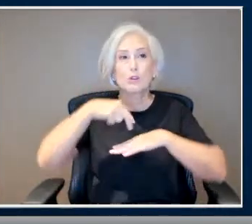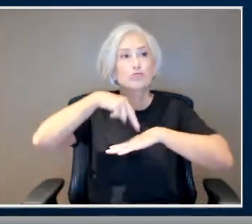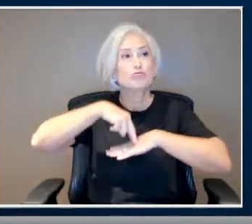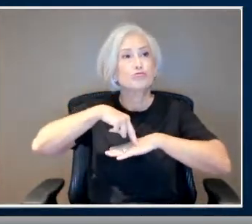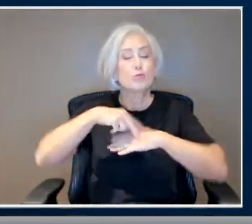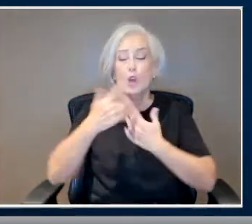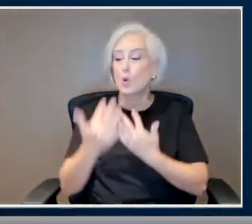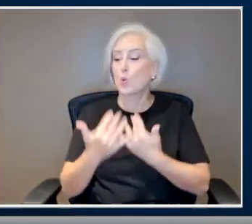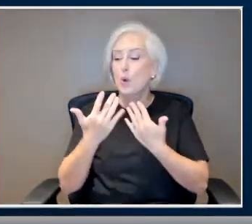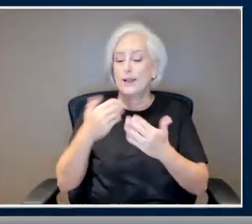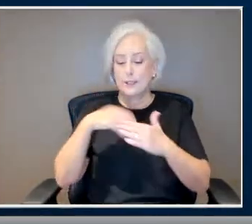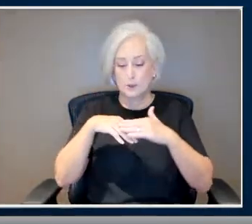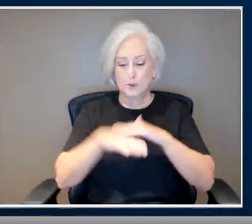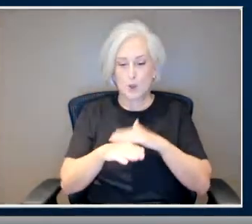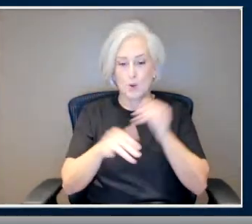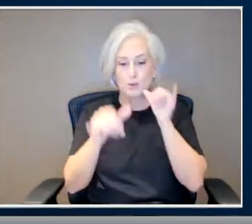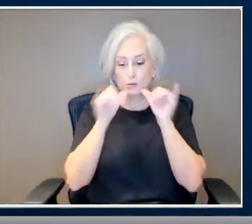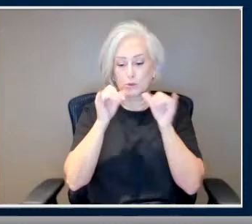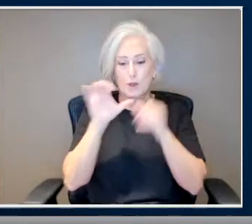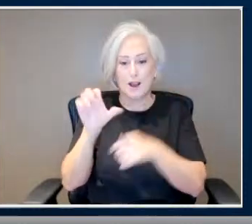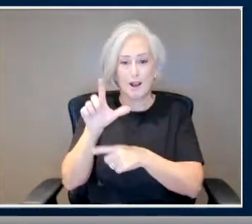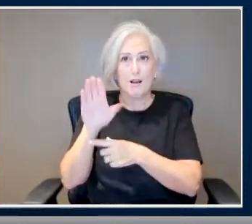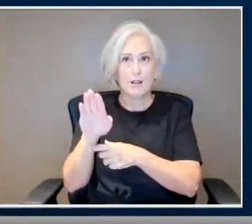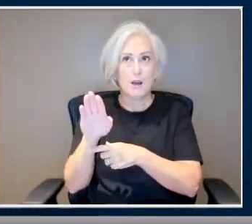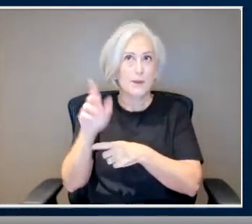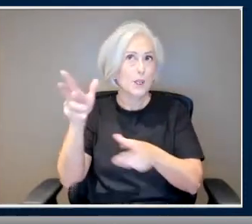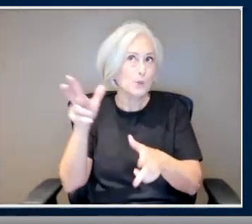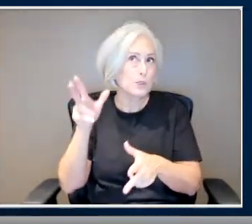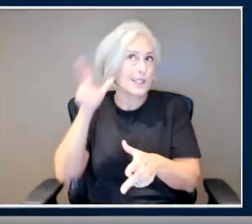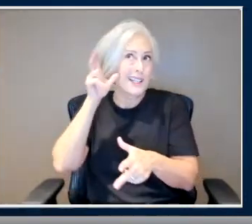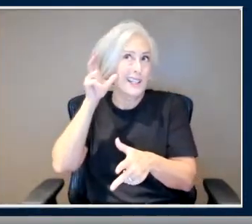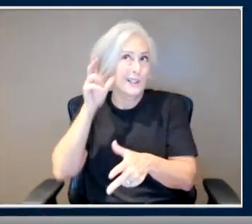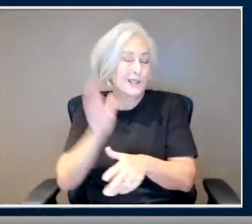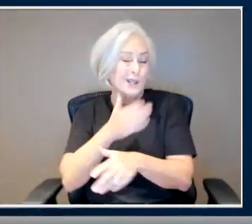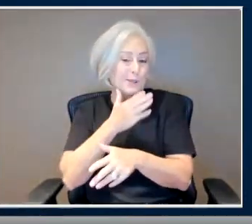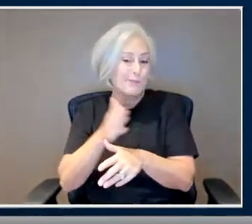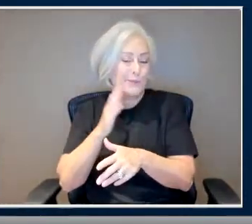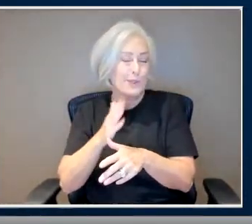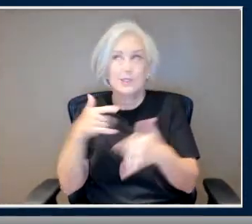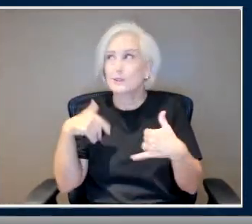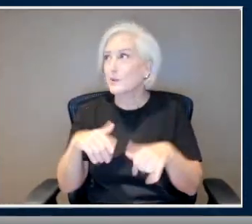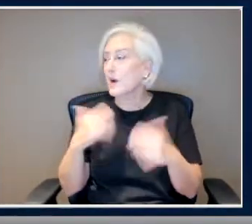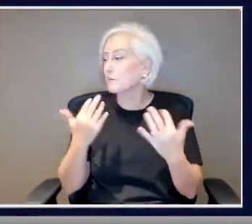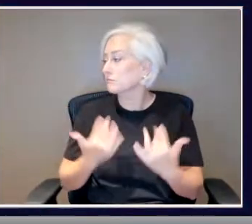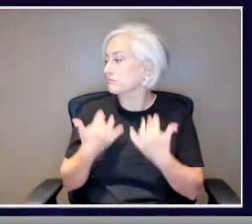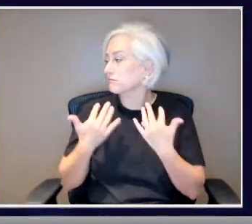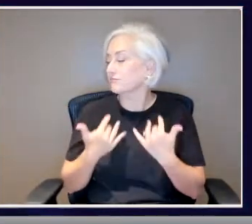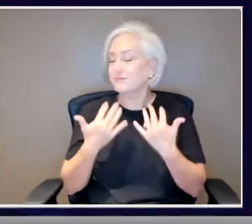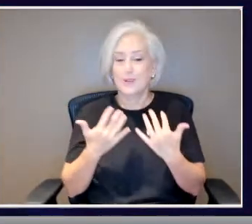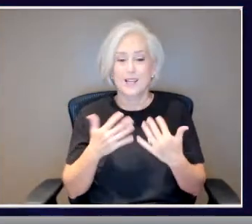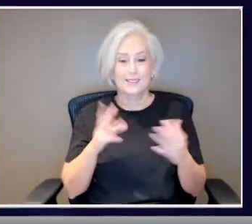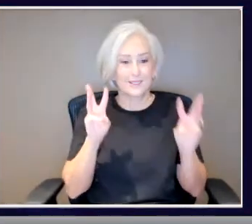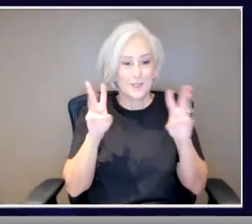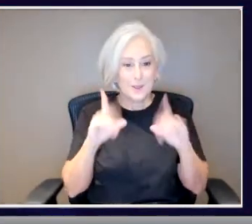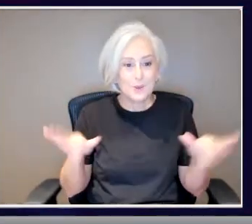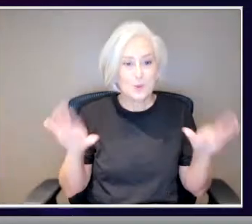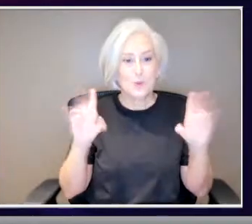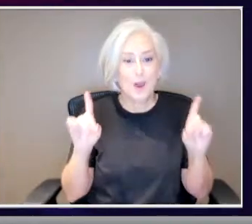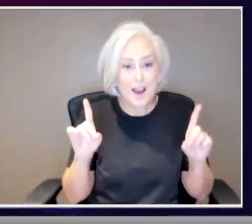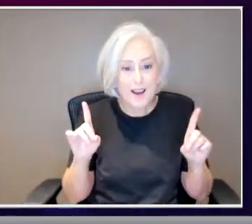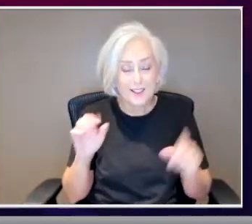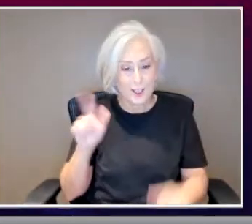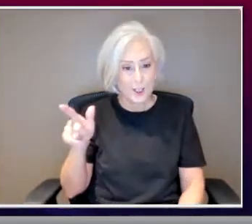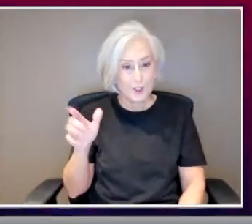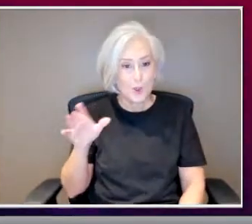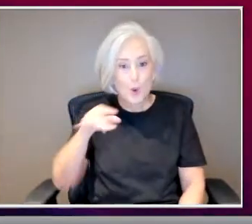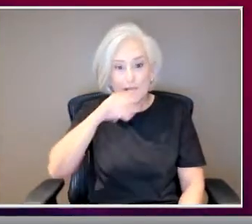and you'd hear You the can beat. hear the music through the wall. If you're waiting in that line. That's wild. Do your kids ever put their ear to your chest